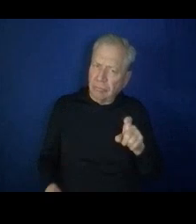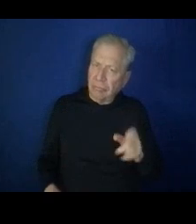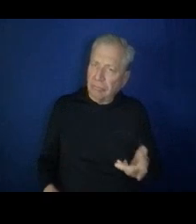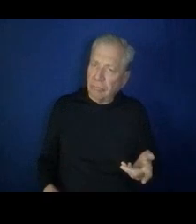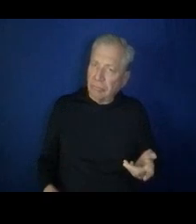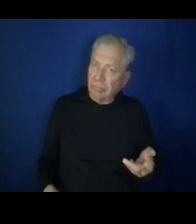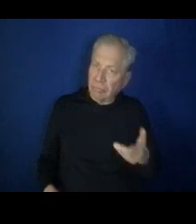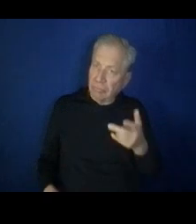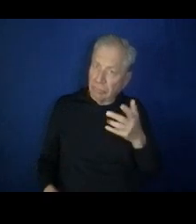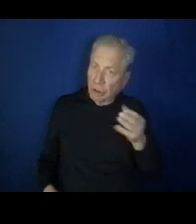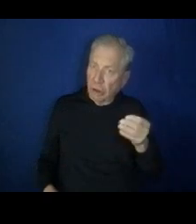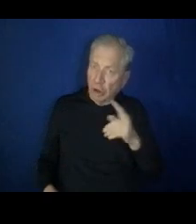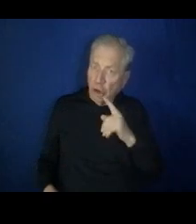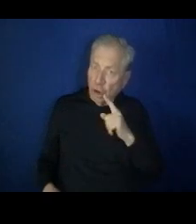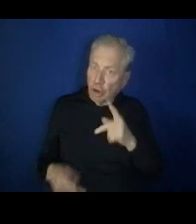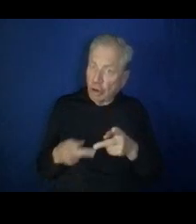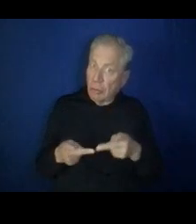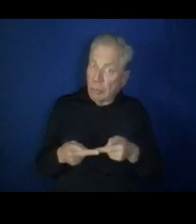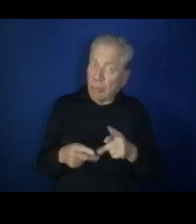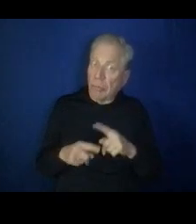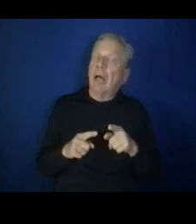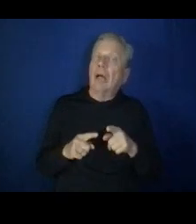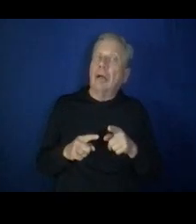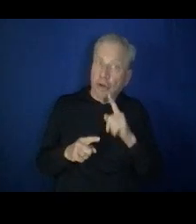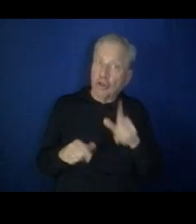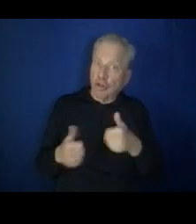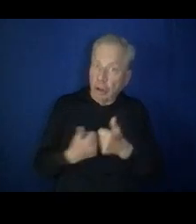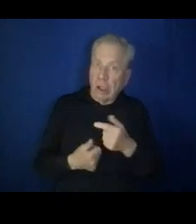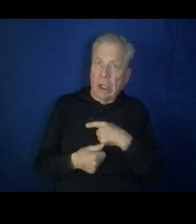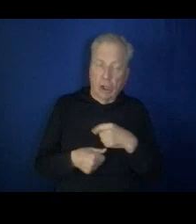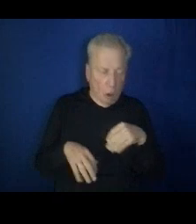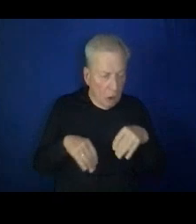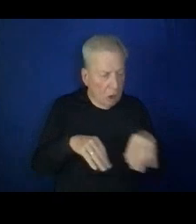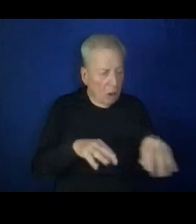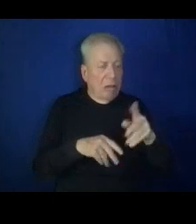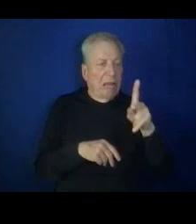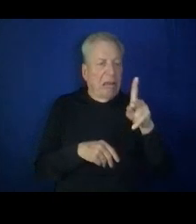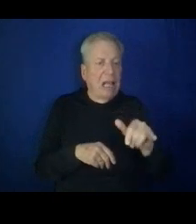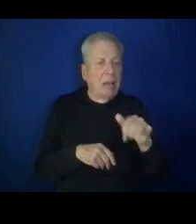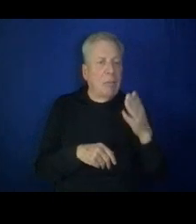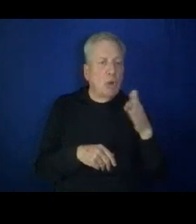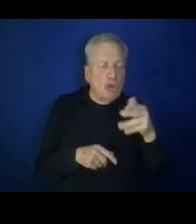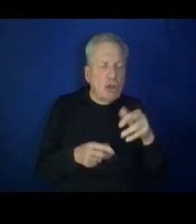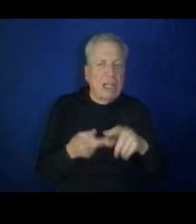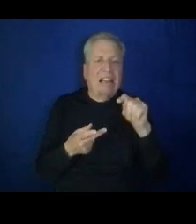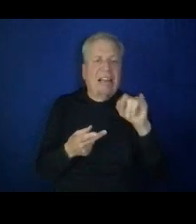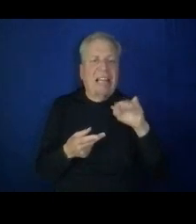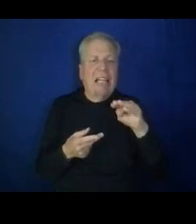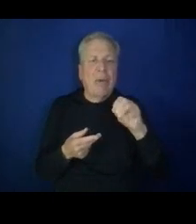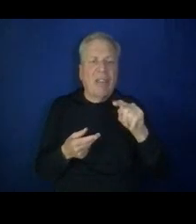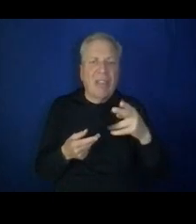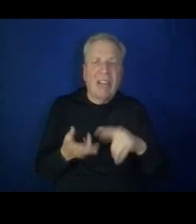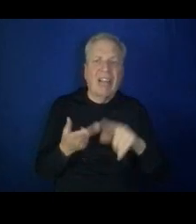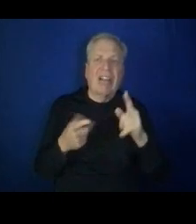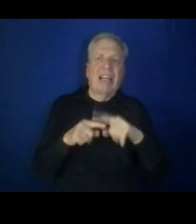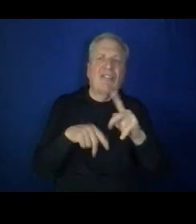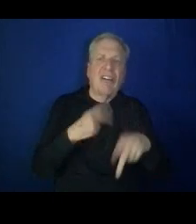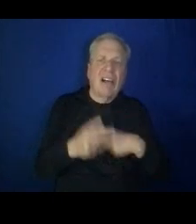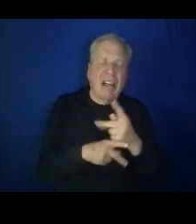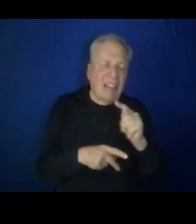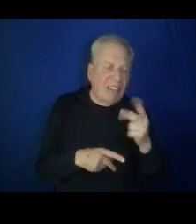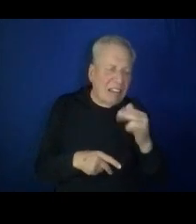Invasives are important. It's really challenging. We planted Kentucky bluegrass, Timothy grass, a bunch of Canada thistle,